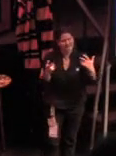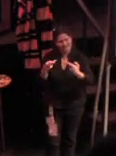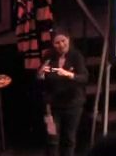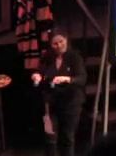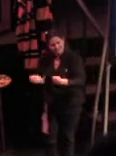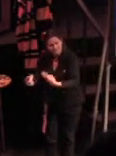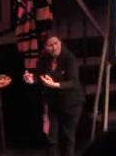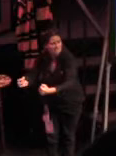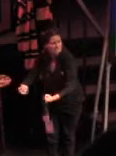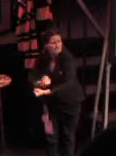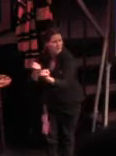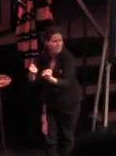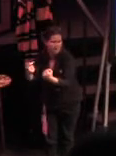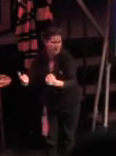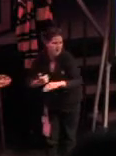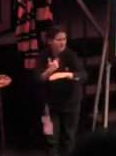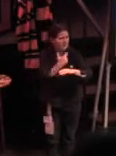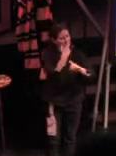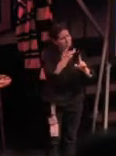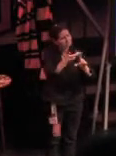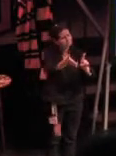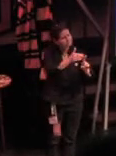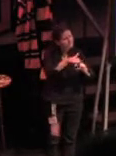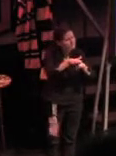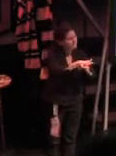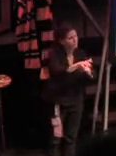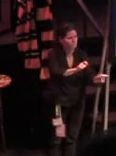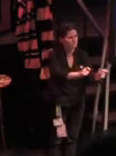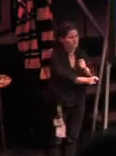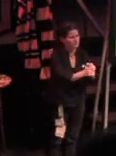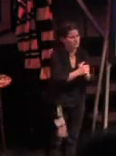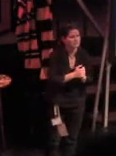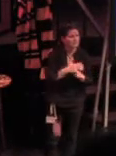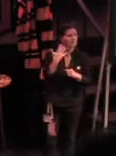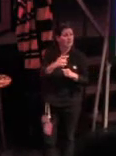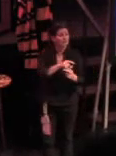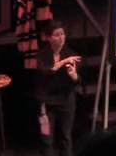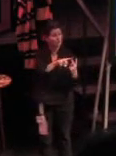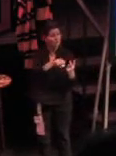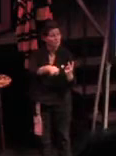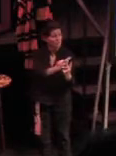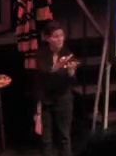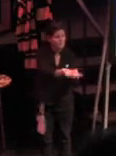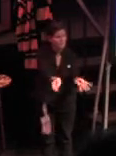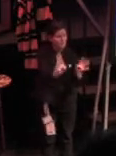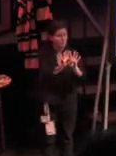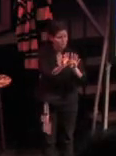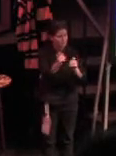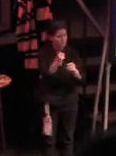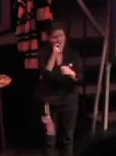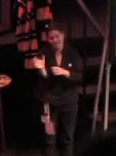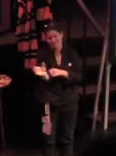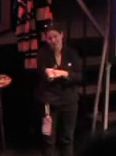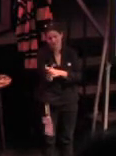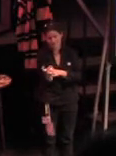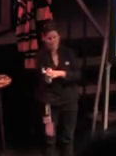I've put two of them on my board of trustees, and I've hired another one of them to run the second program this year. It's things like that. Like, it's